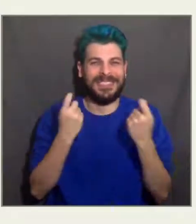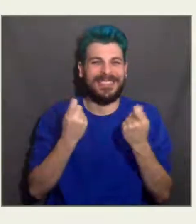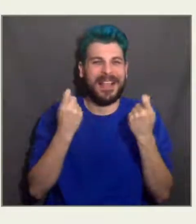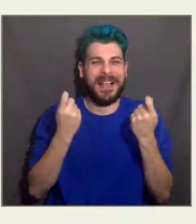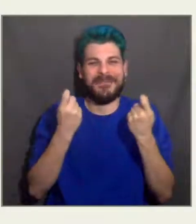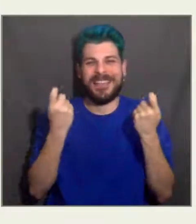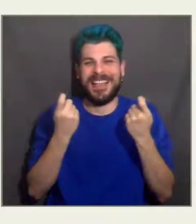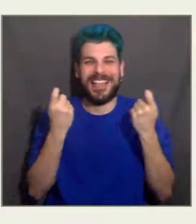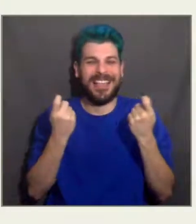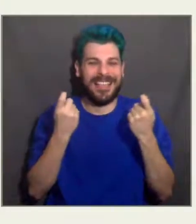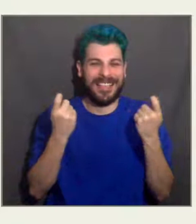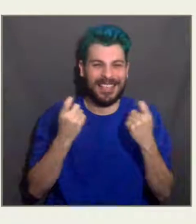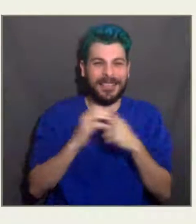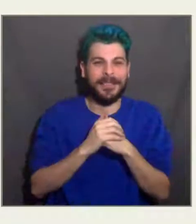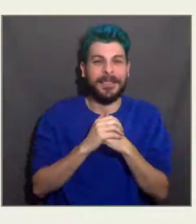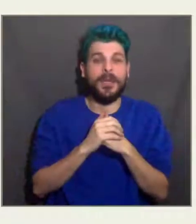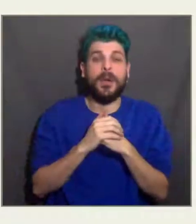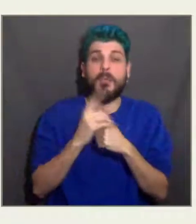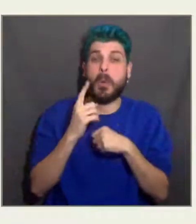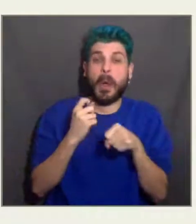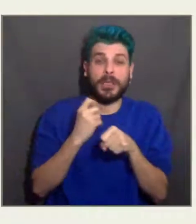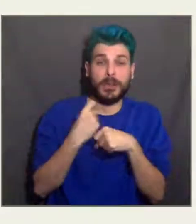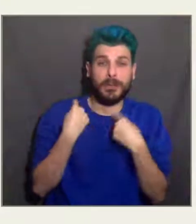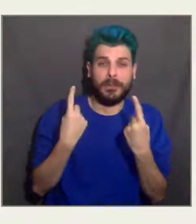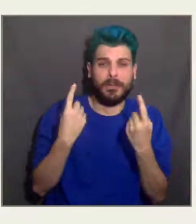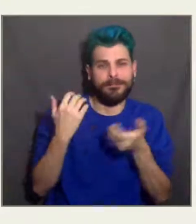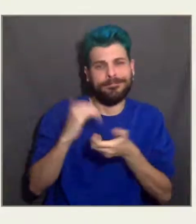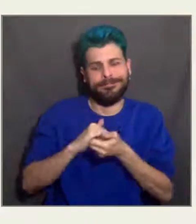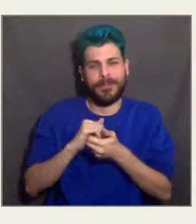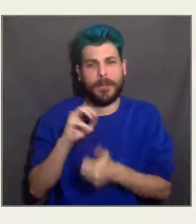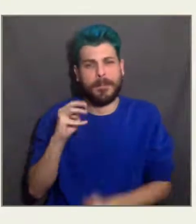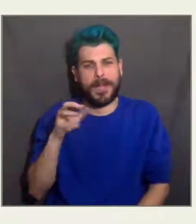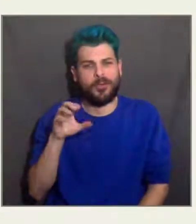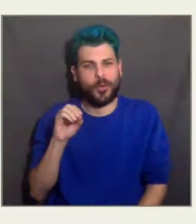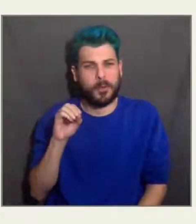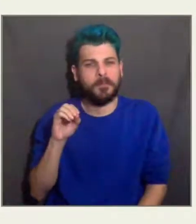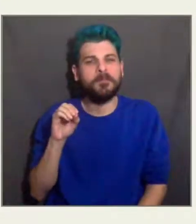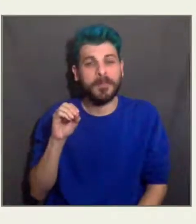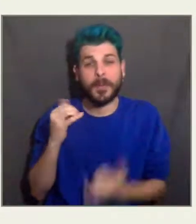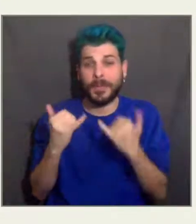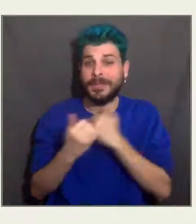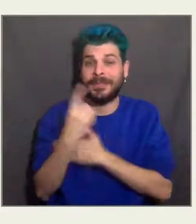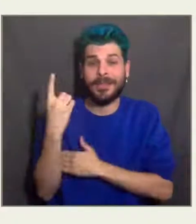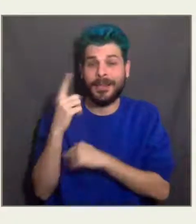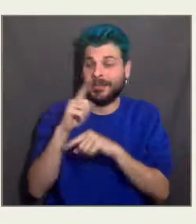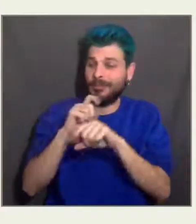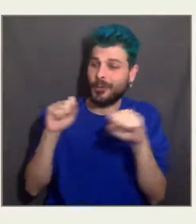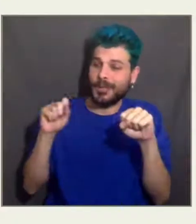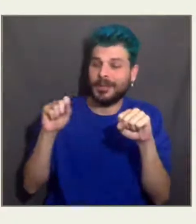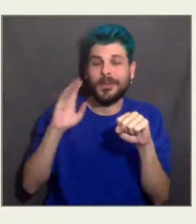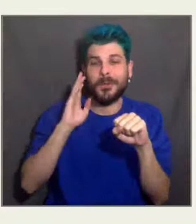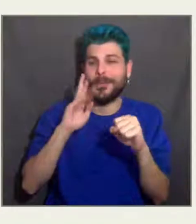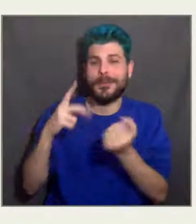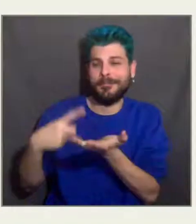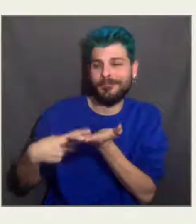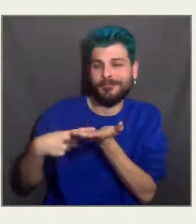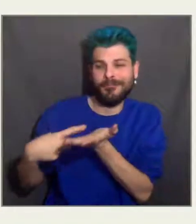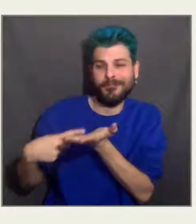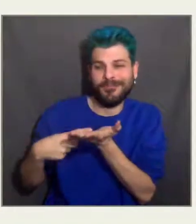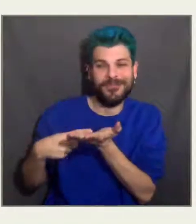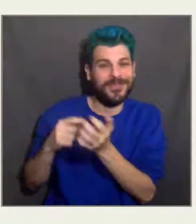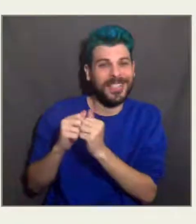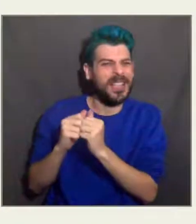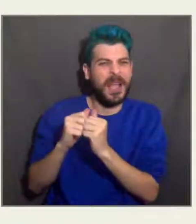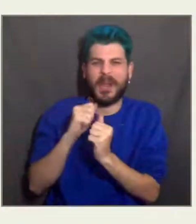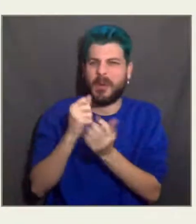with Metro, and we're here today to talk about Metro with President Peterson. So I'm not going to waste any time. We're going to move right